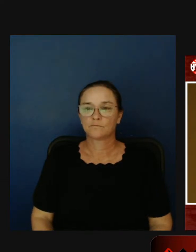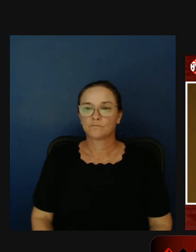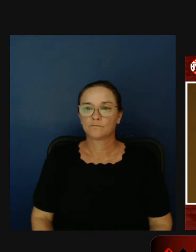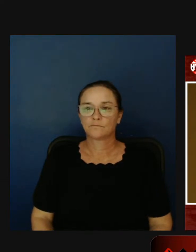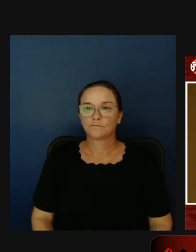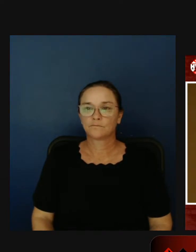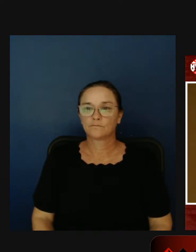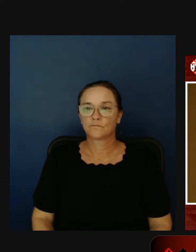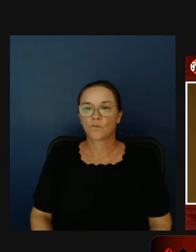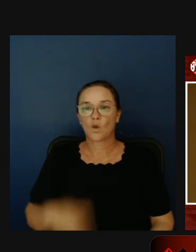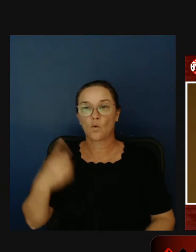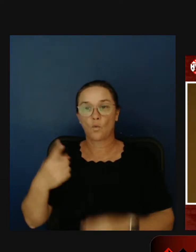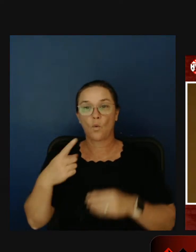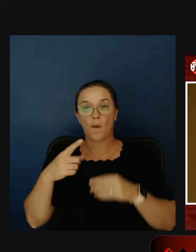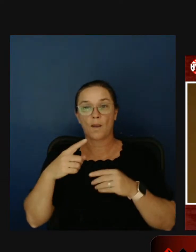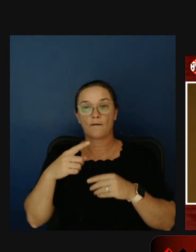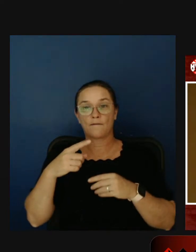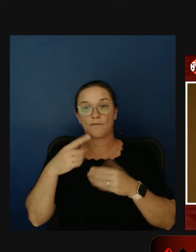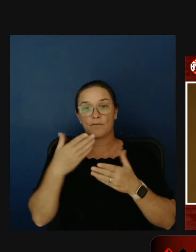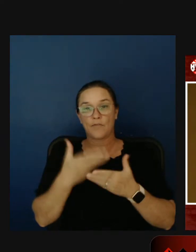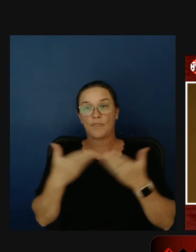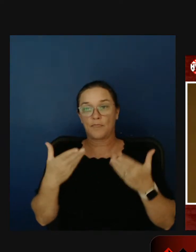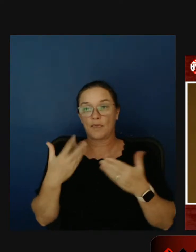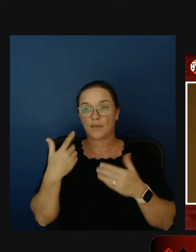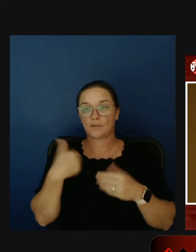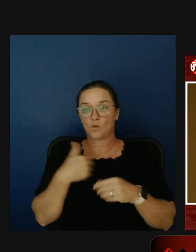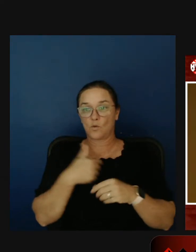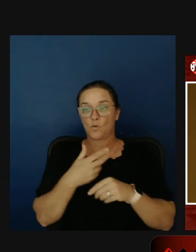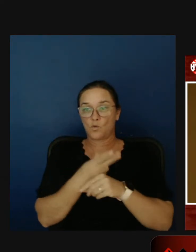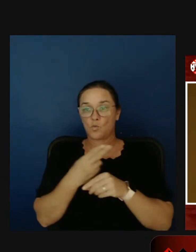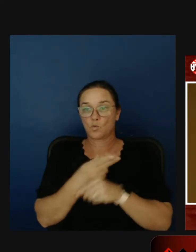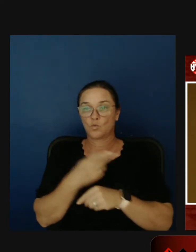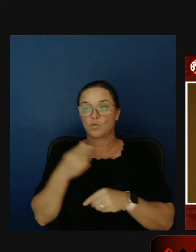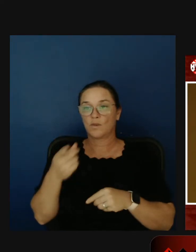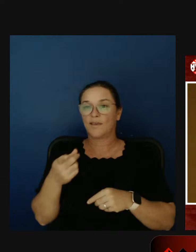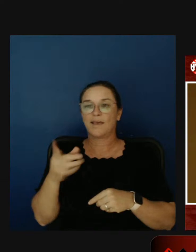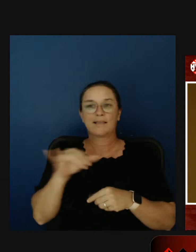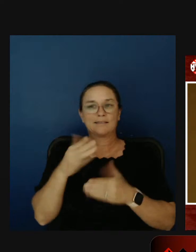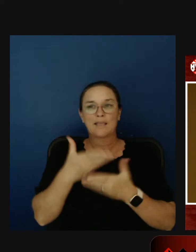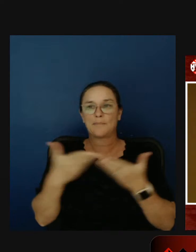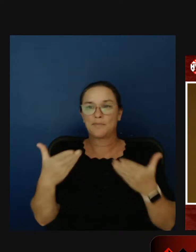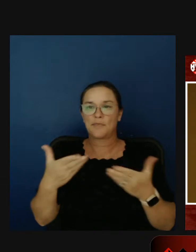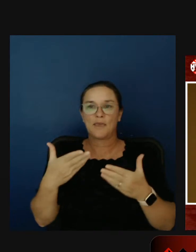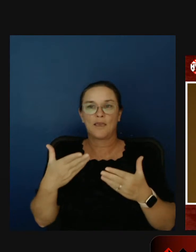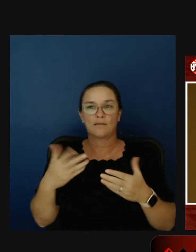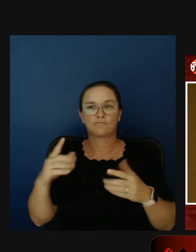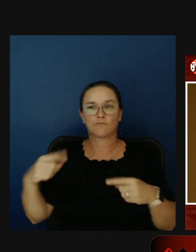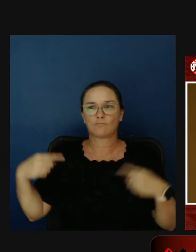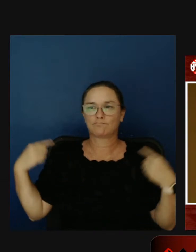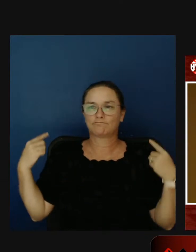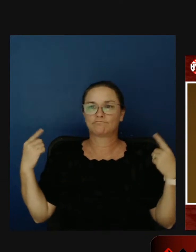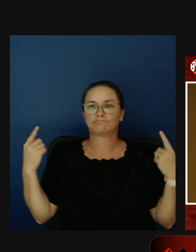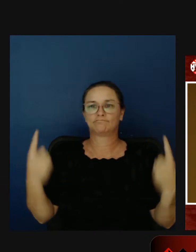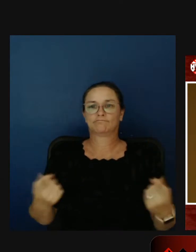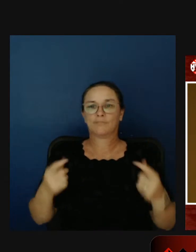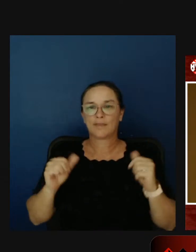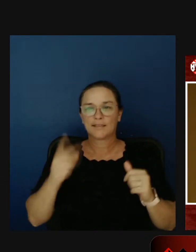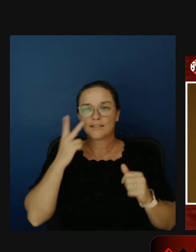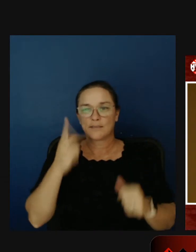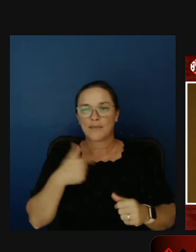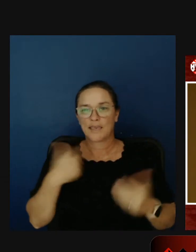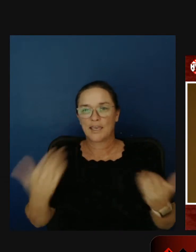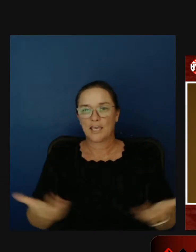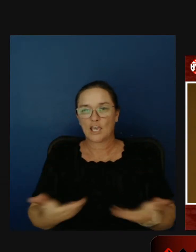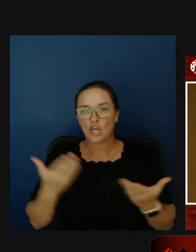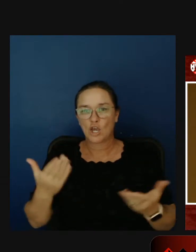What are the tools we use? Well, basically the same thing that's been used for a long time. So you can see me here. This is